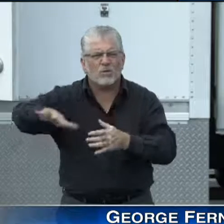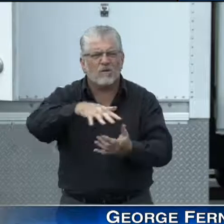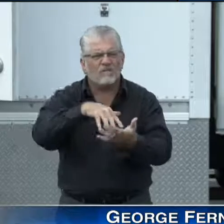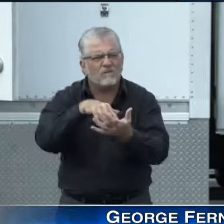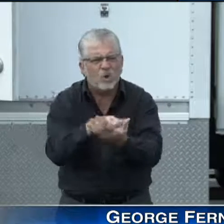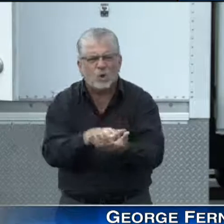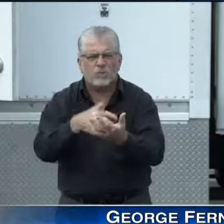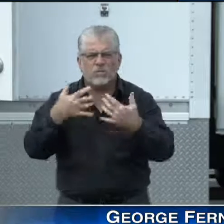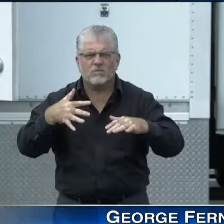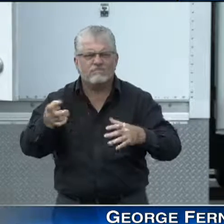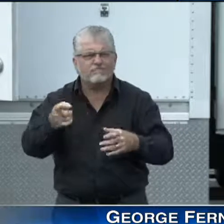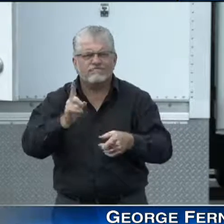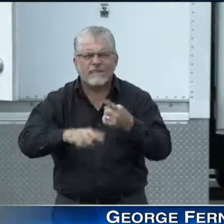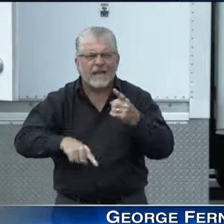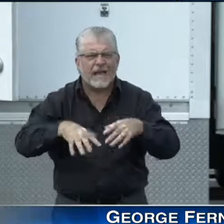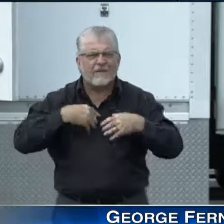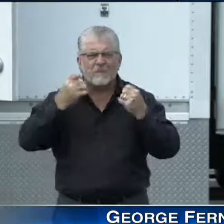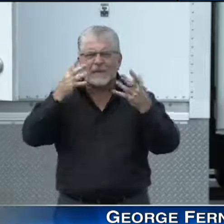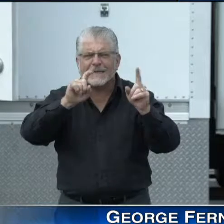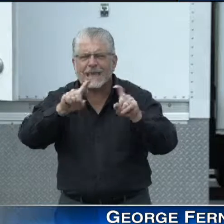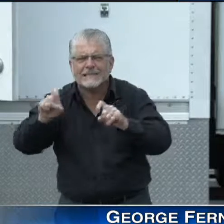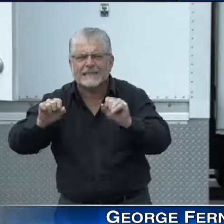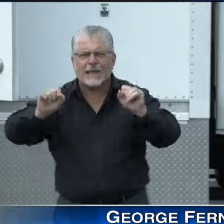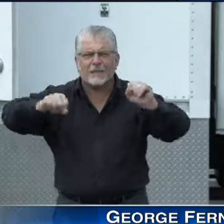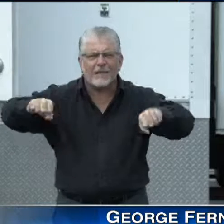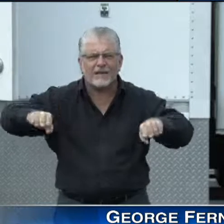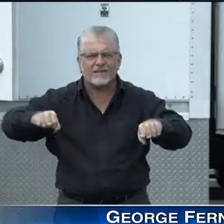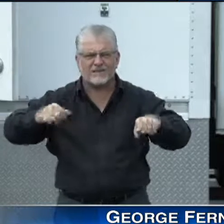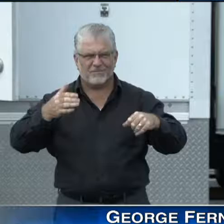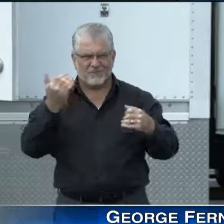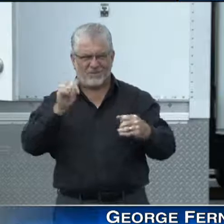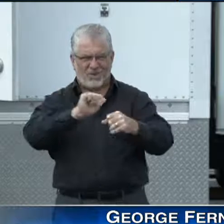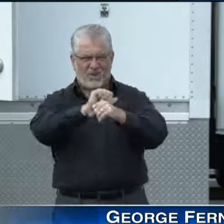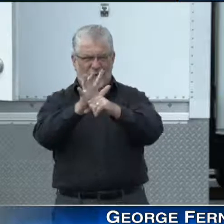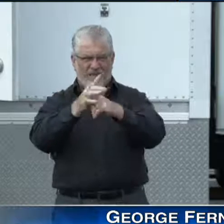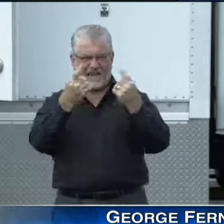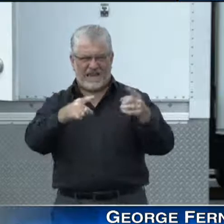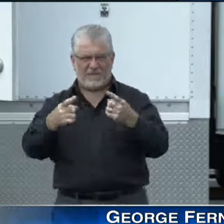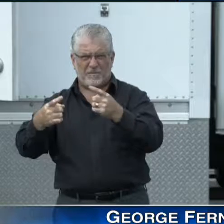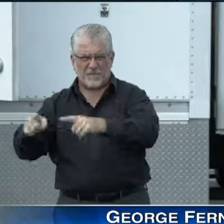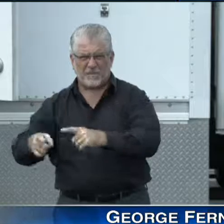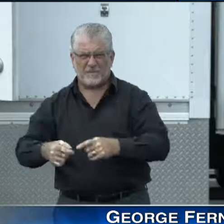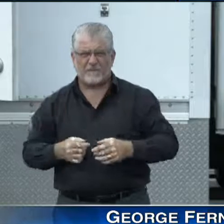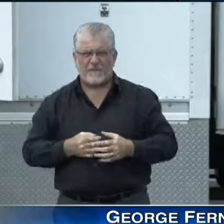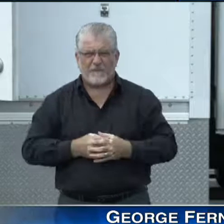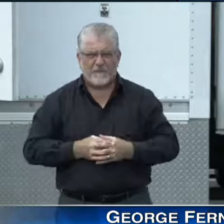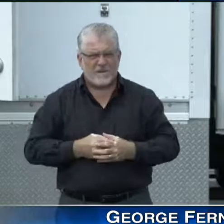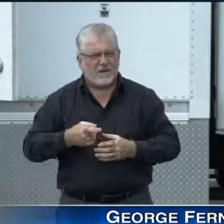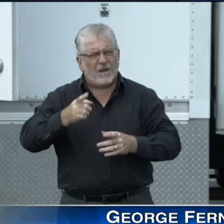new level due to COVID-19. For those who already had an uphill battle